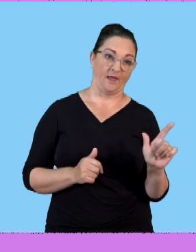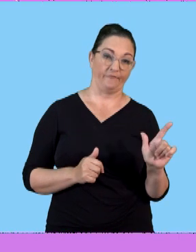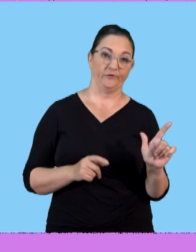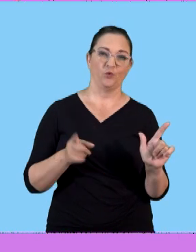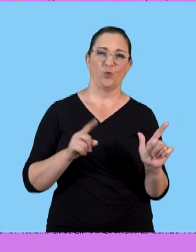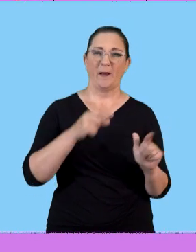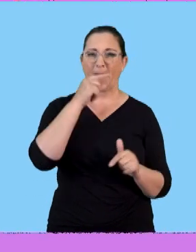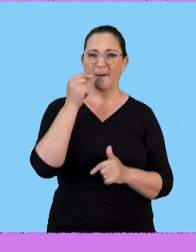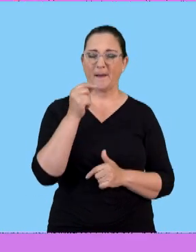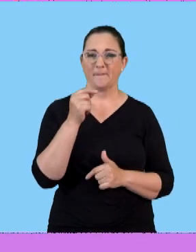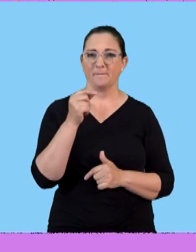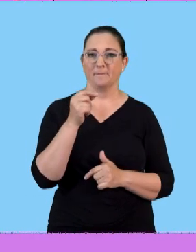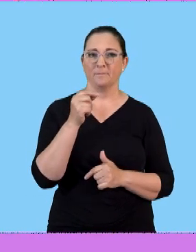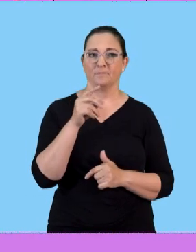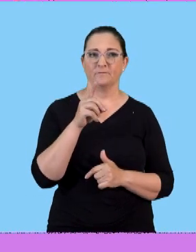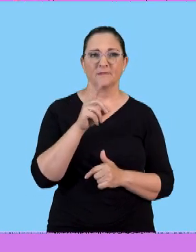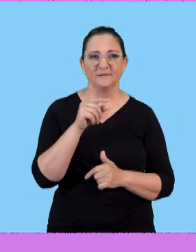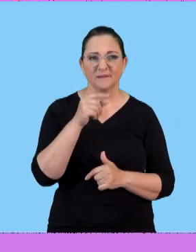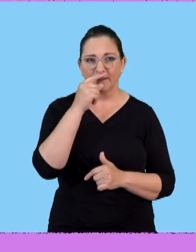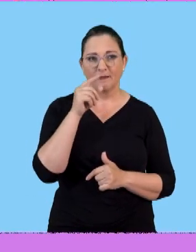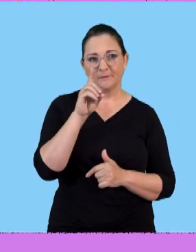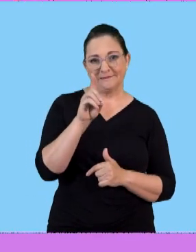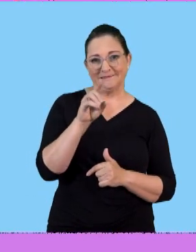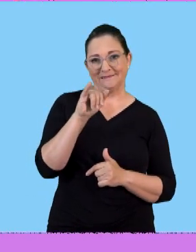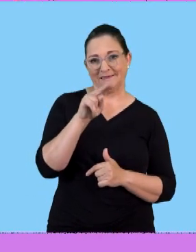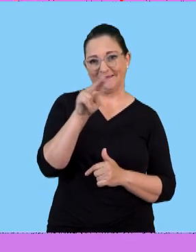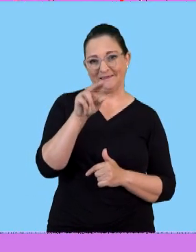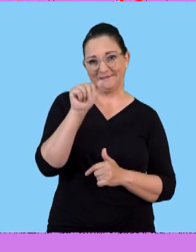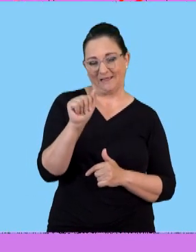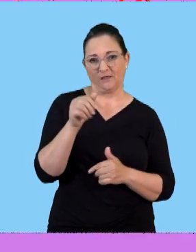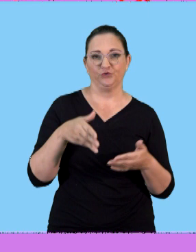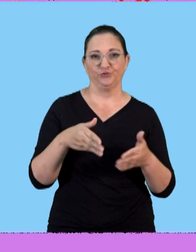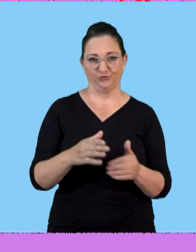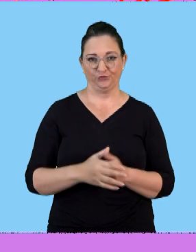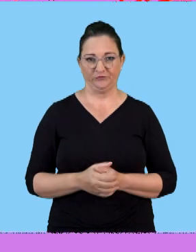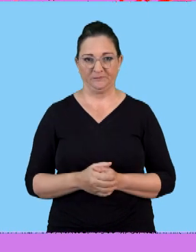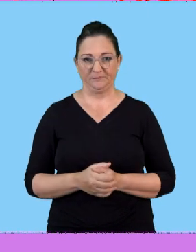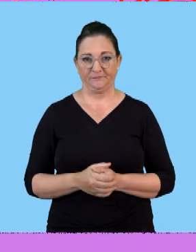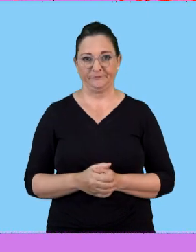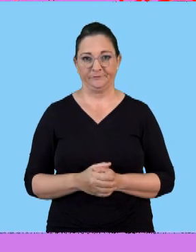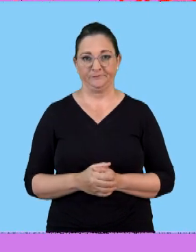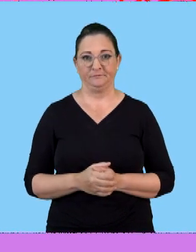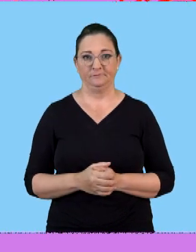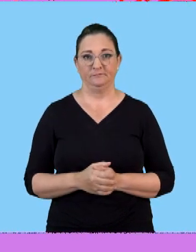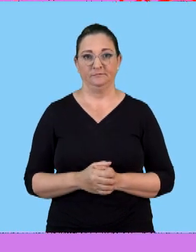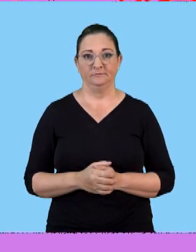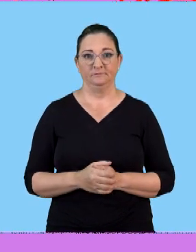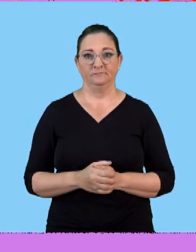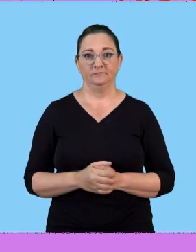left into, we can see that is Deza Street, right? Left